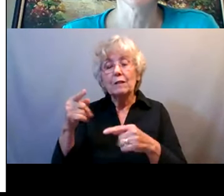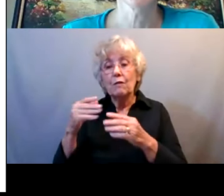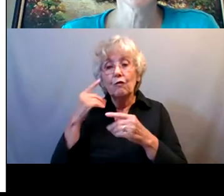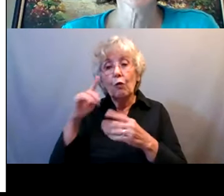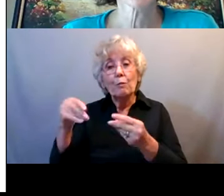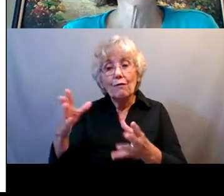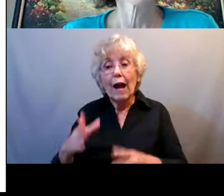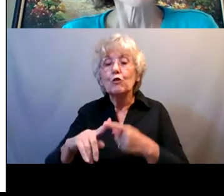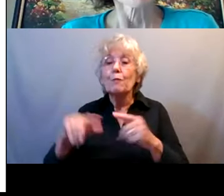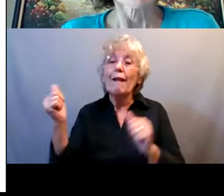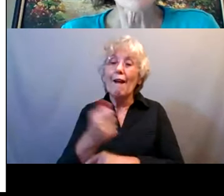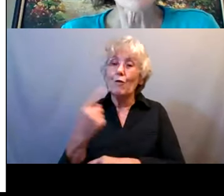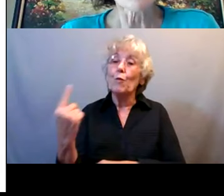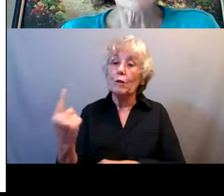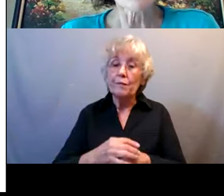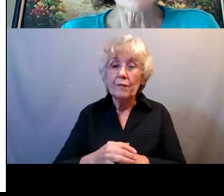community.